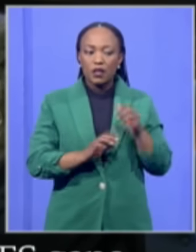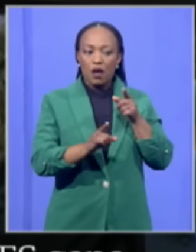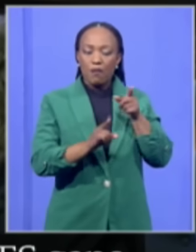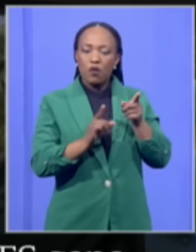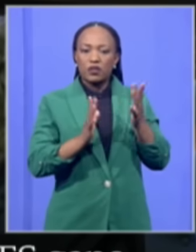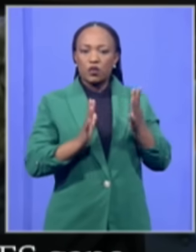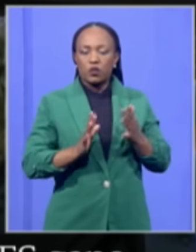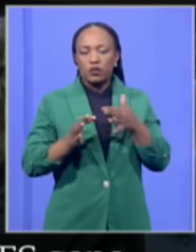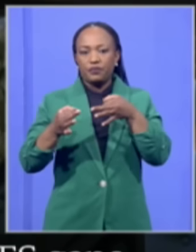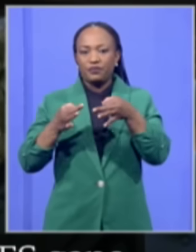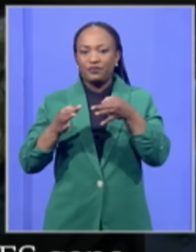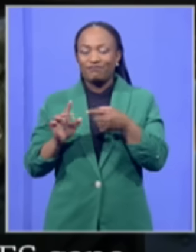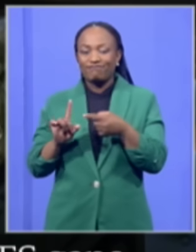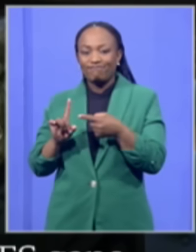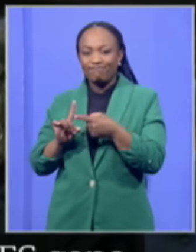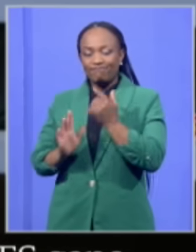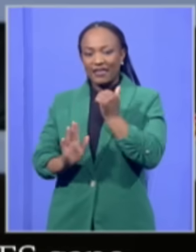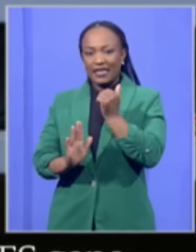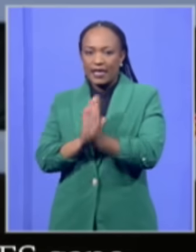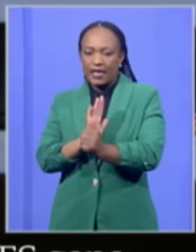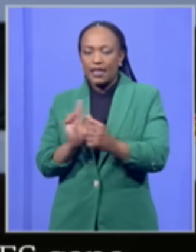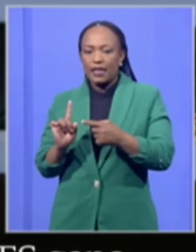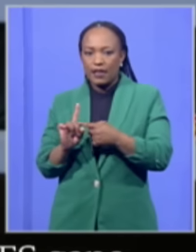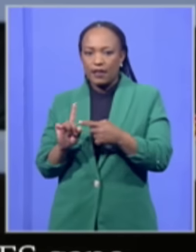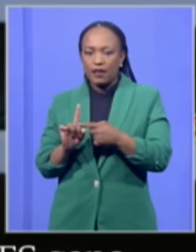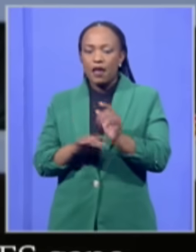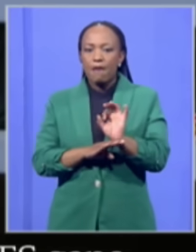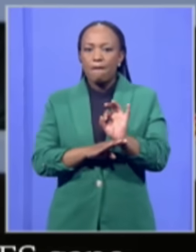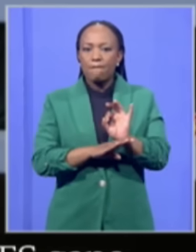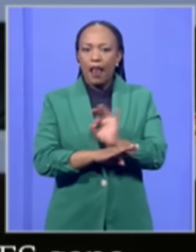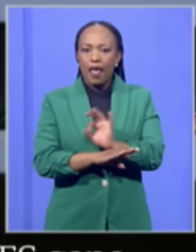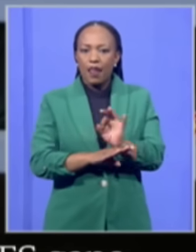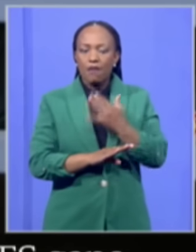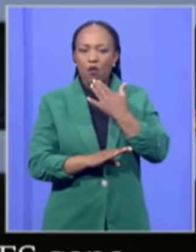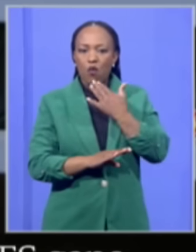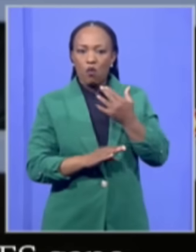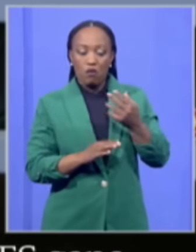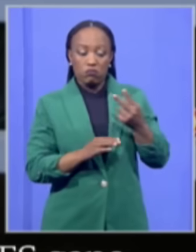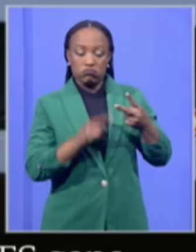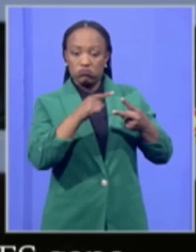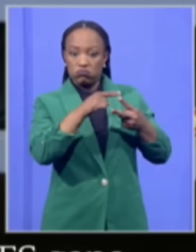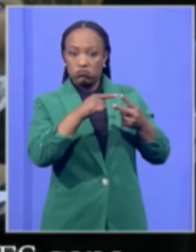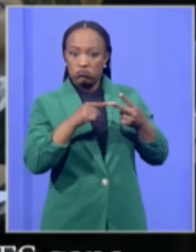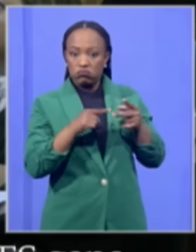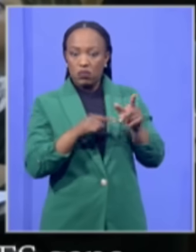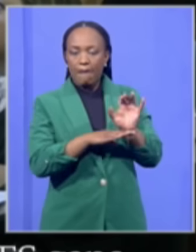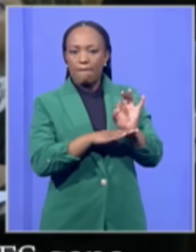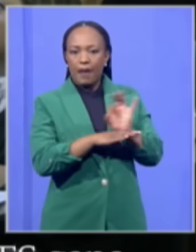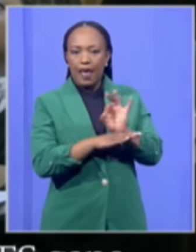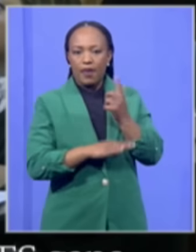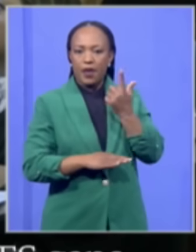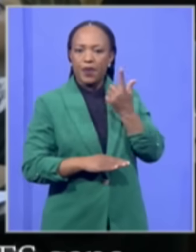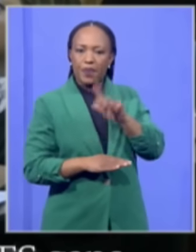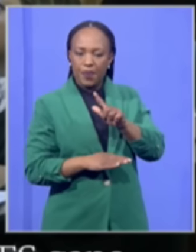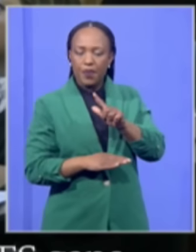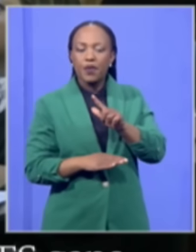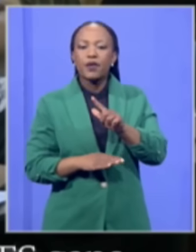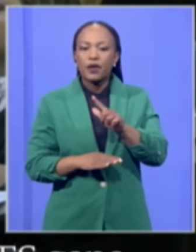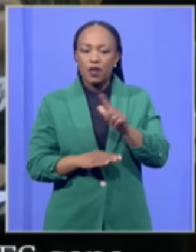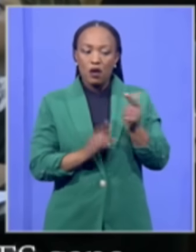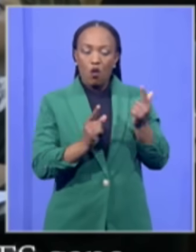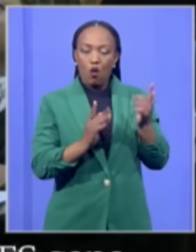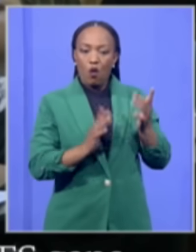ha polao ya amogelang a segai ile ya rerwa ke baqosuwa bobedi. Ho sa le jwalo, moemedi wa molao wa Zwakala